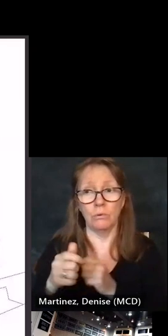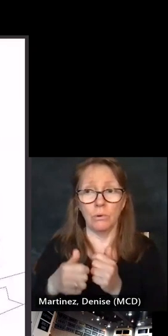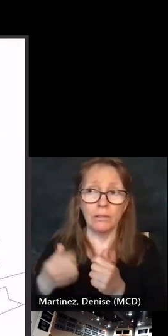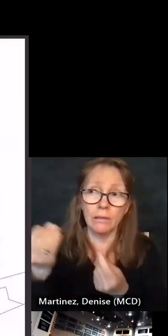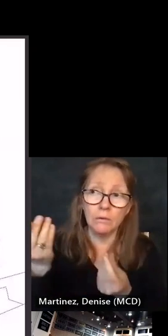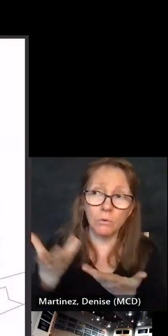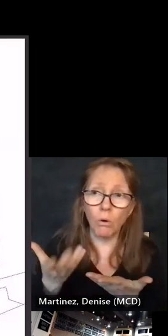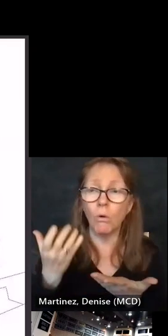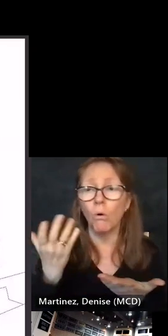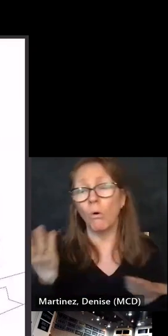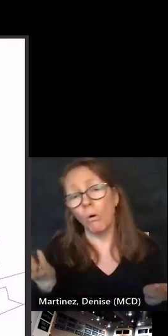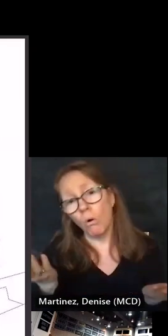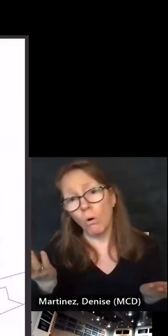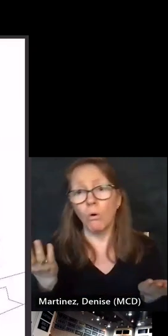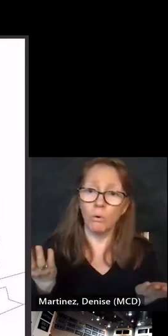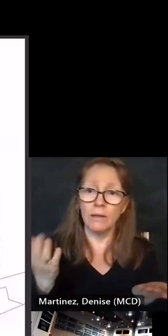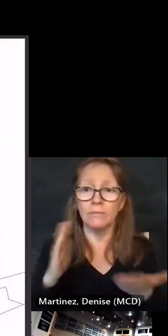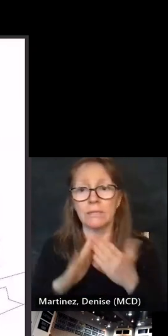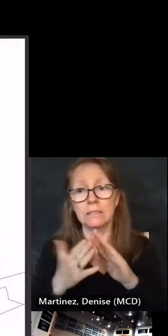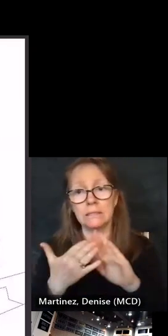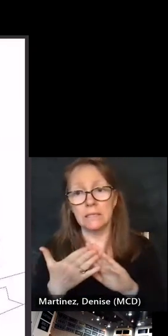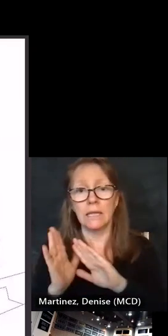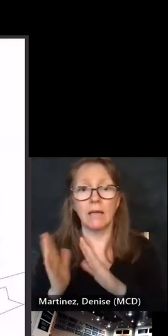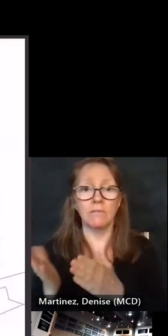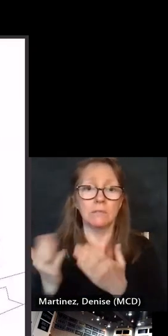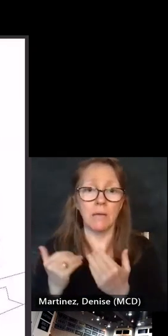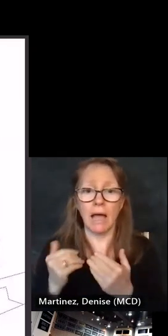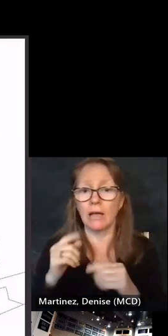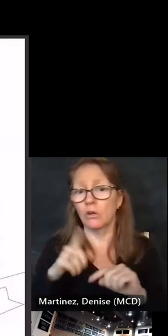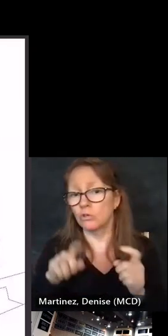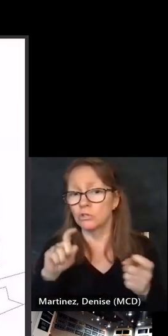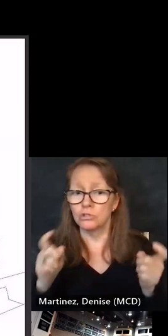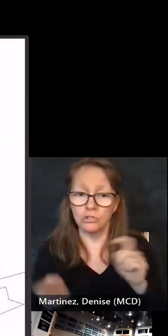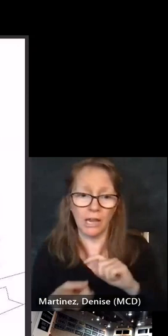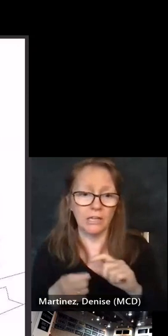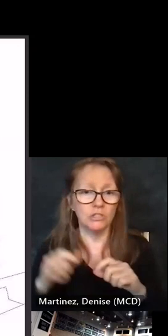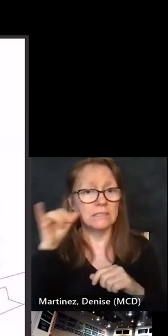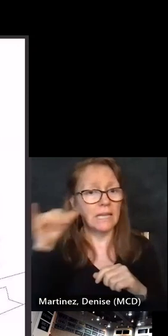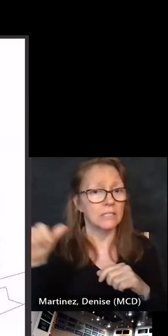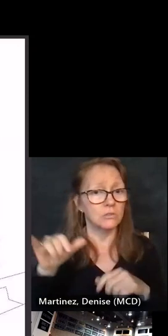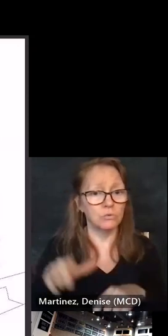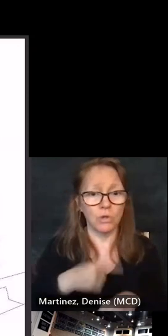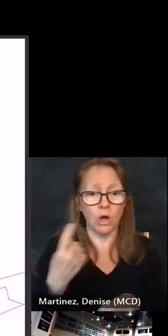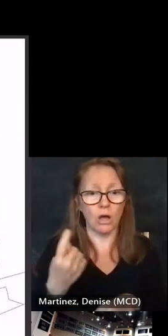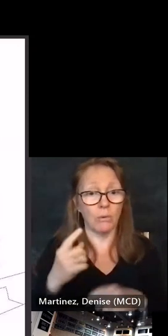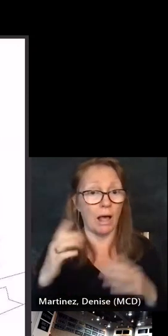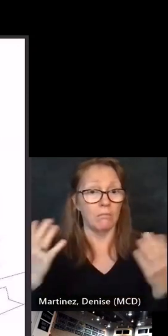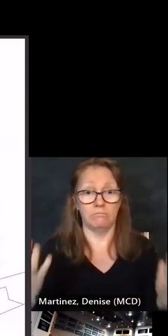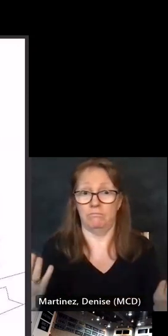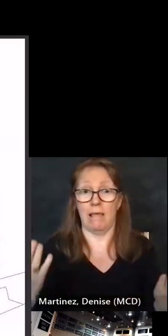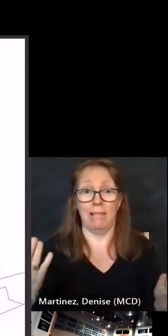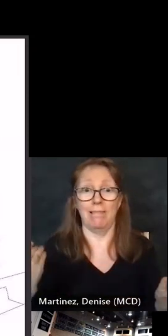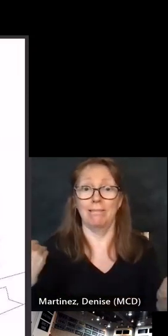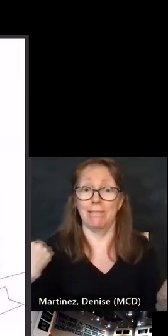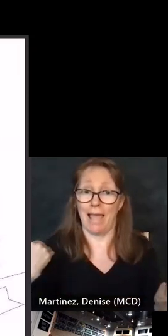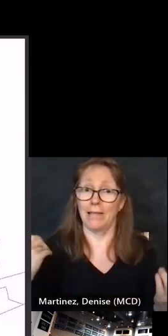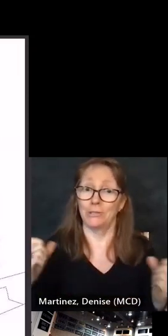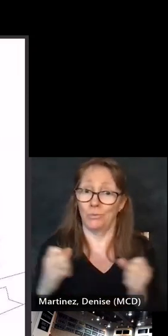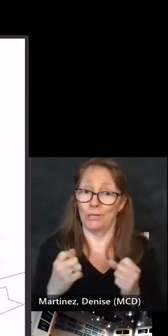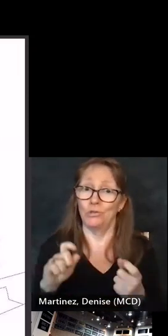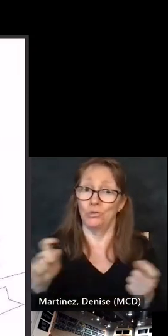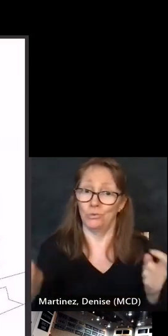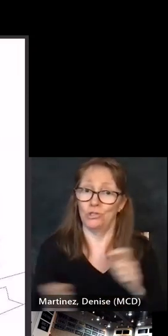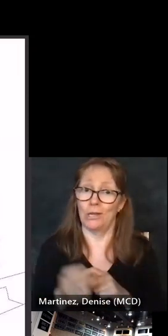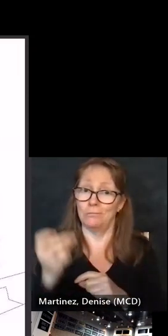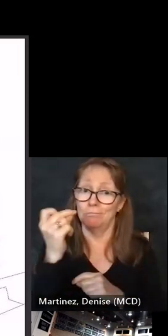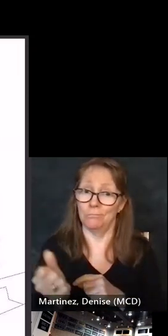back the DPW lot, we couldn't change, it takes too long. Well, last winter, you changed the plans pretty quickly when the